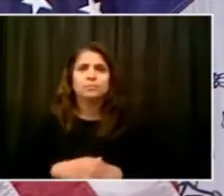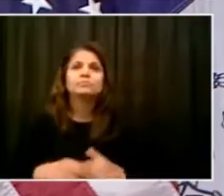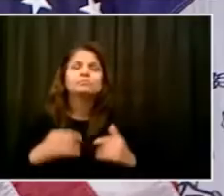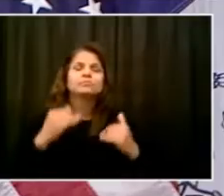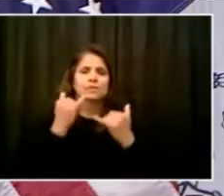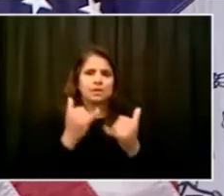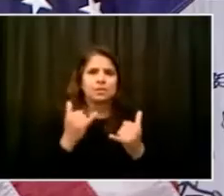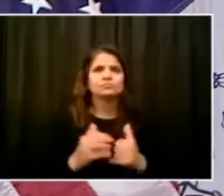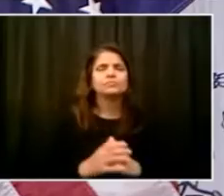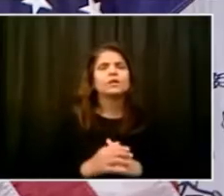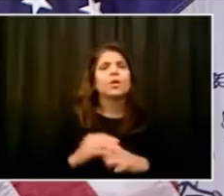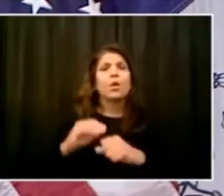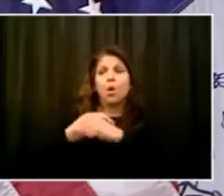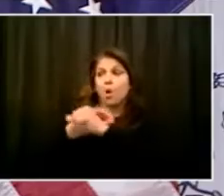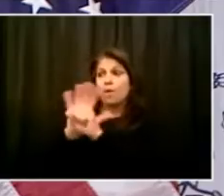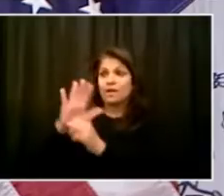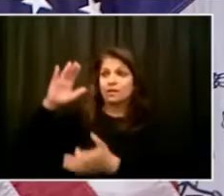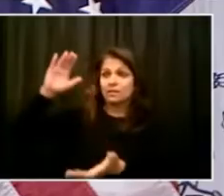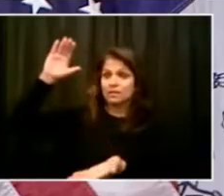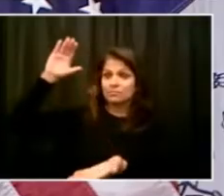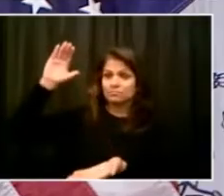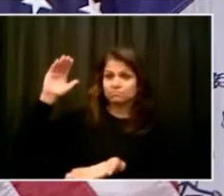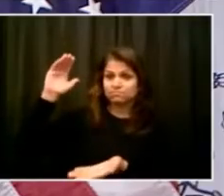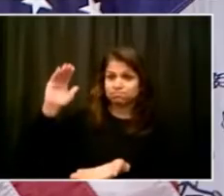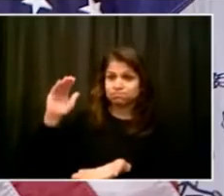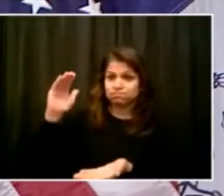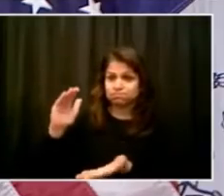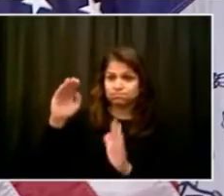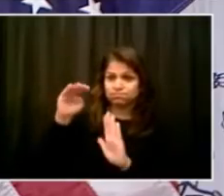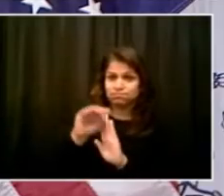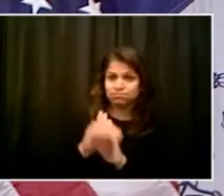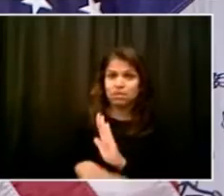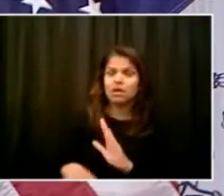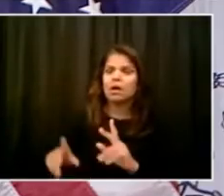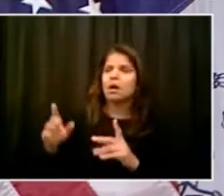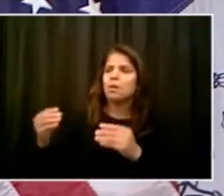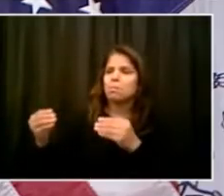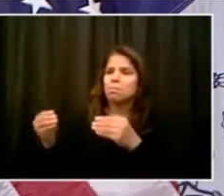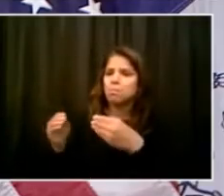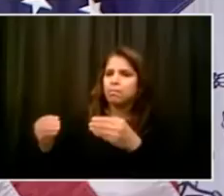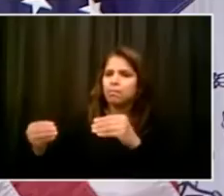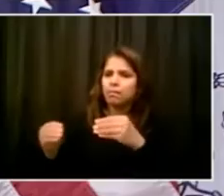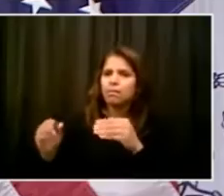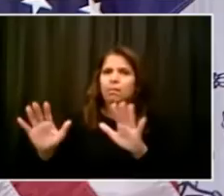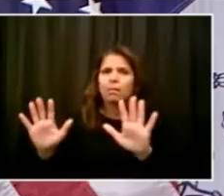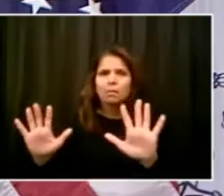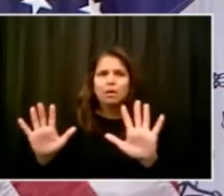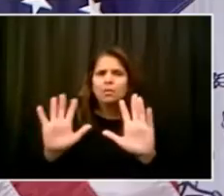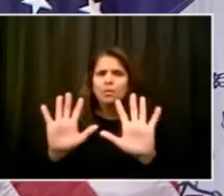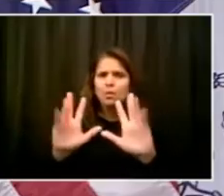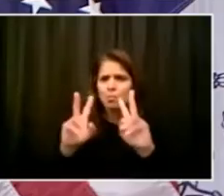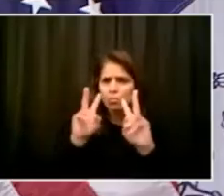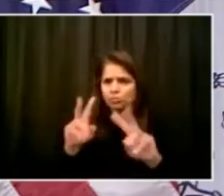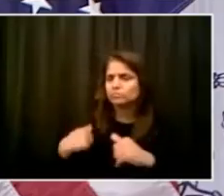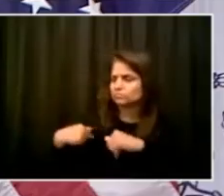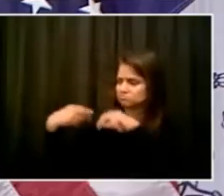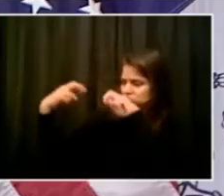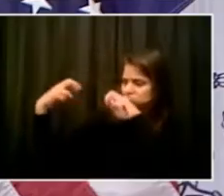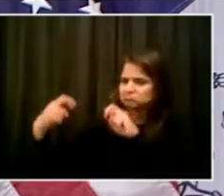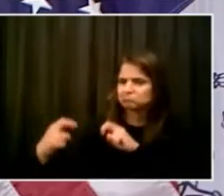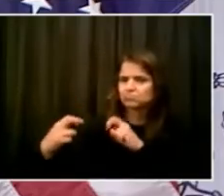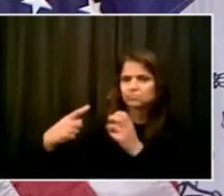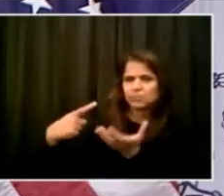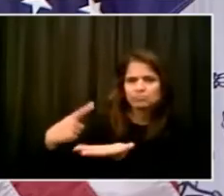of where do we go in the future on home care, on nursing homes, you're raising